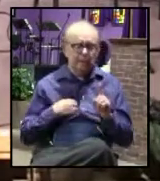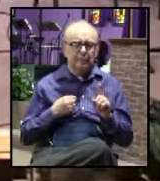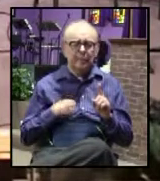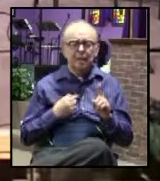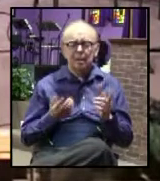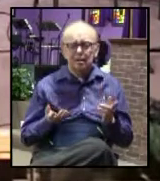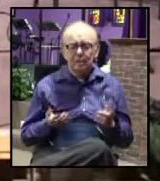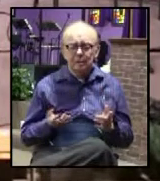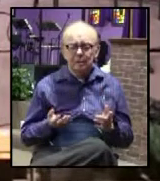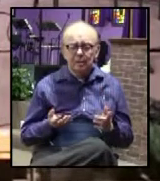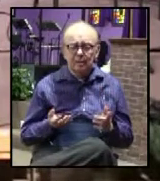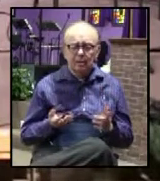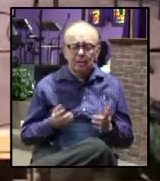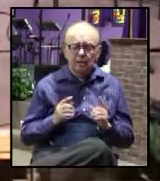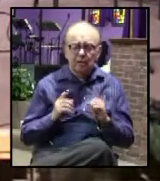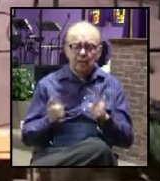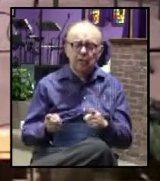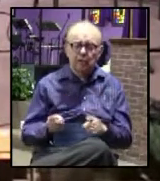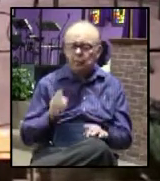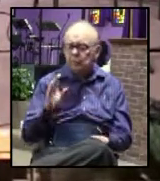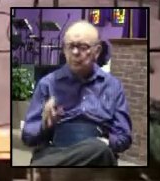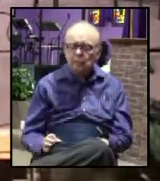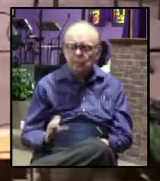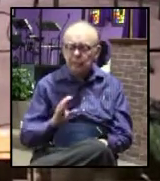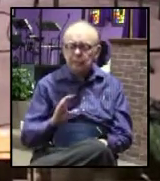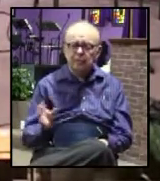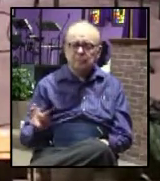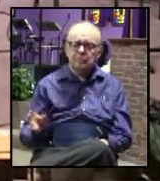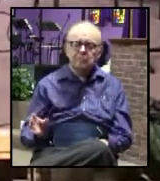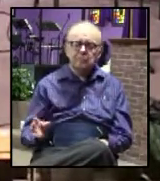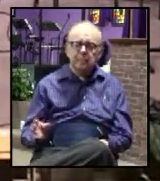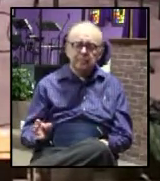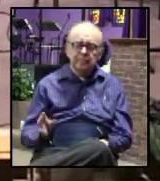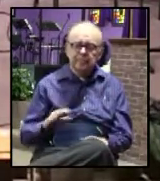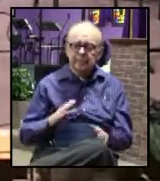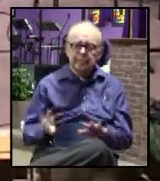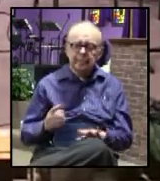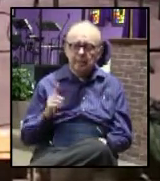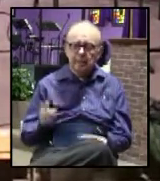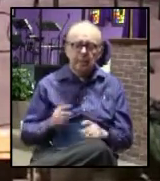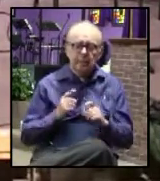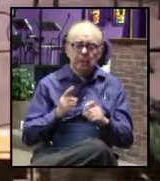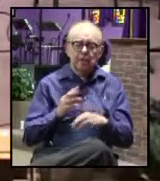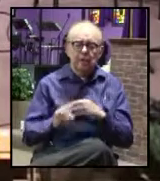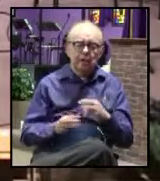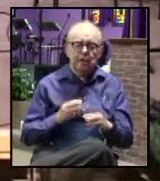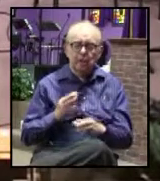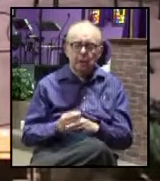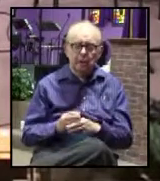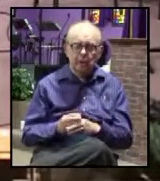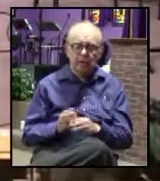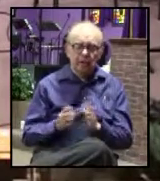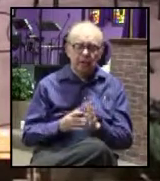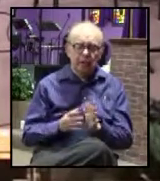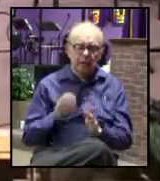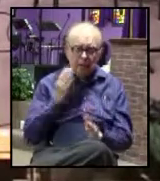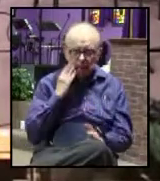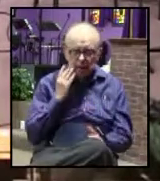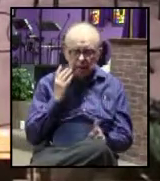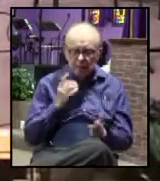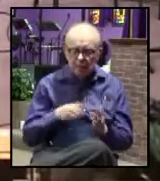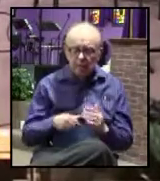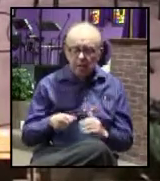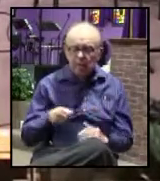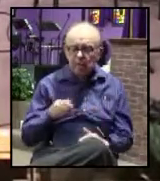me, to go to the cross and die for the sins of the world. I know, God, that's what